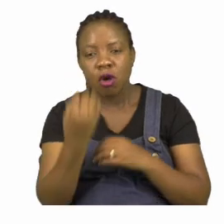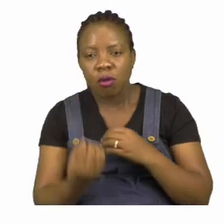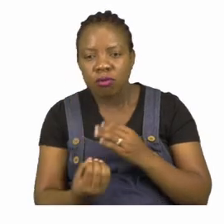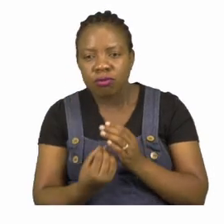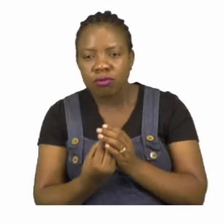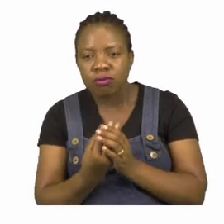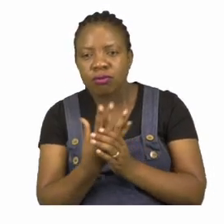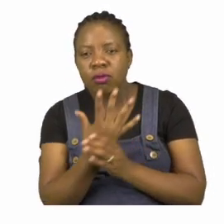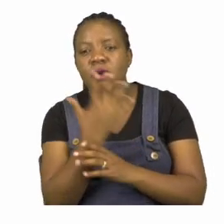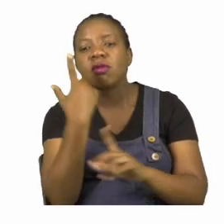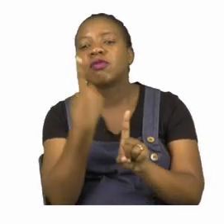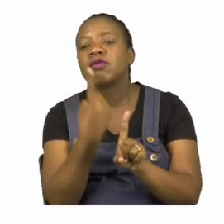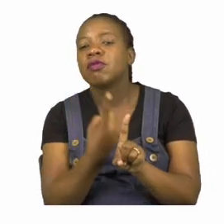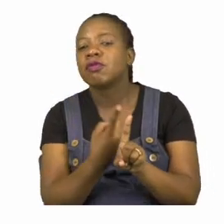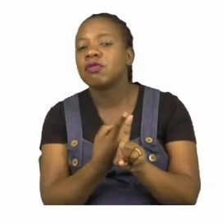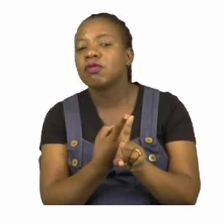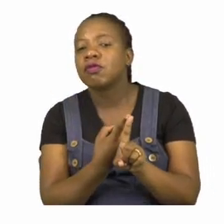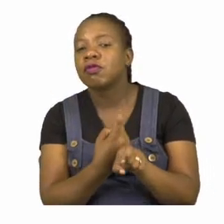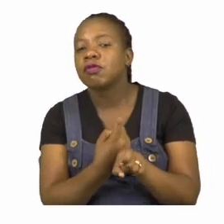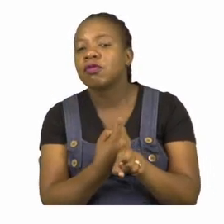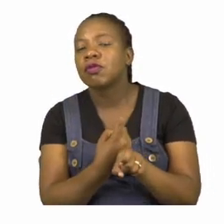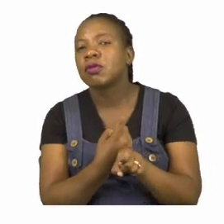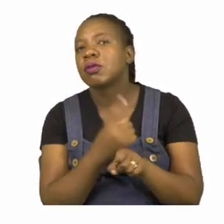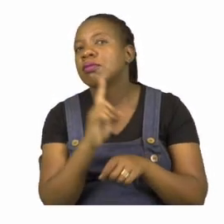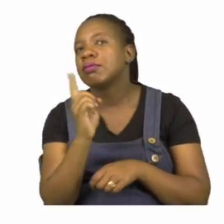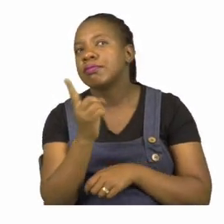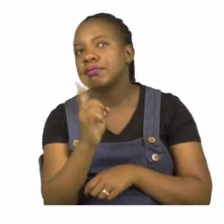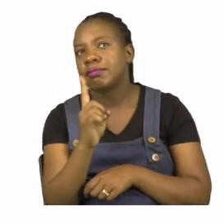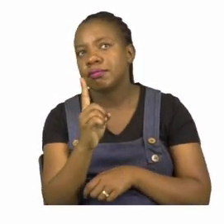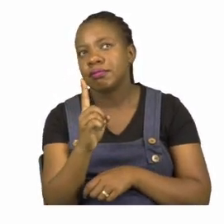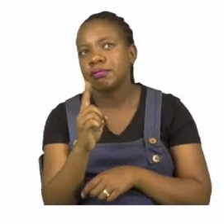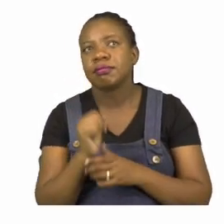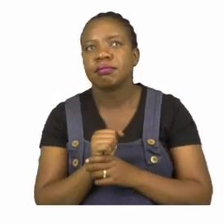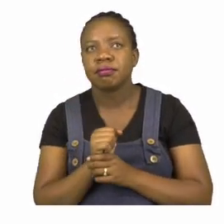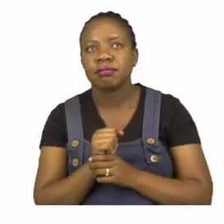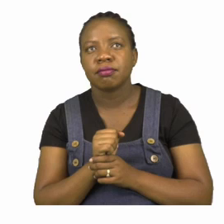From which part does the plant grow?